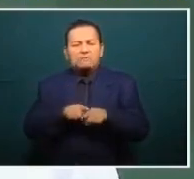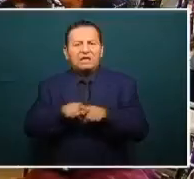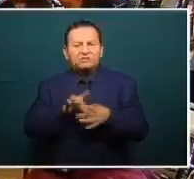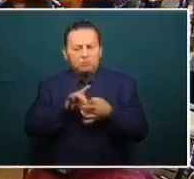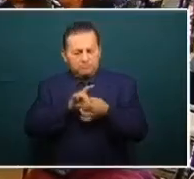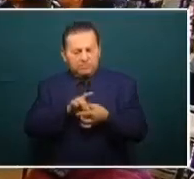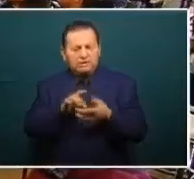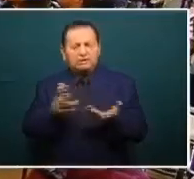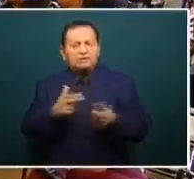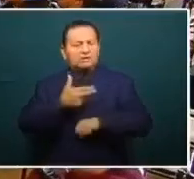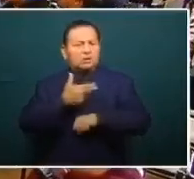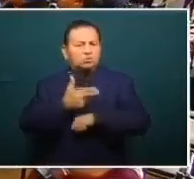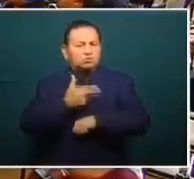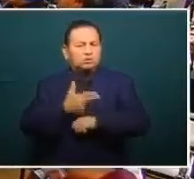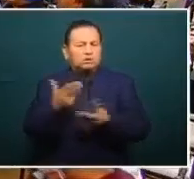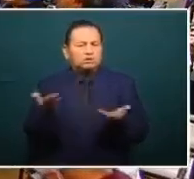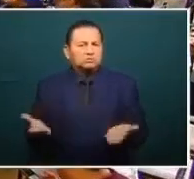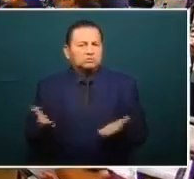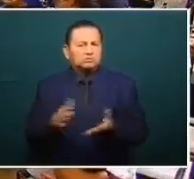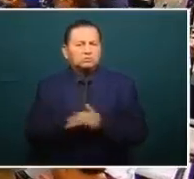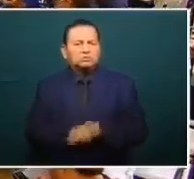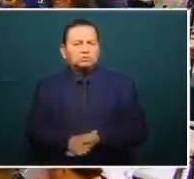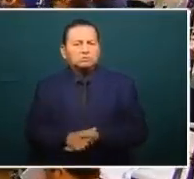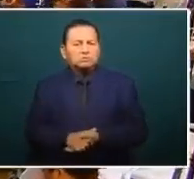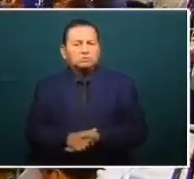are from brothers from Honduras,